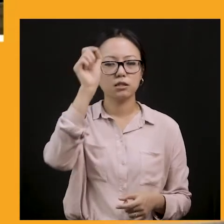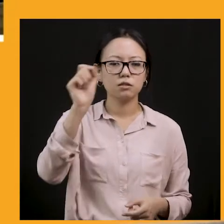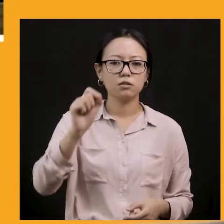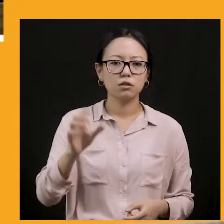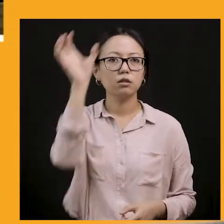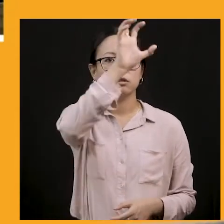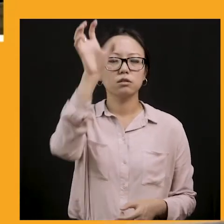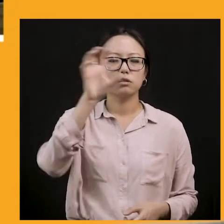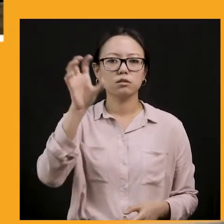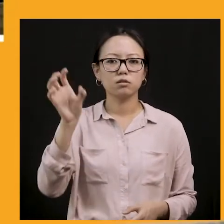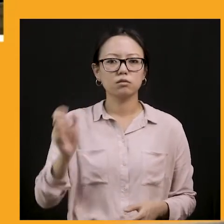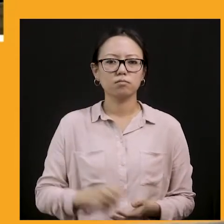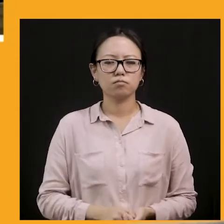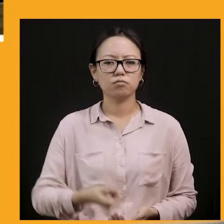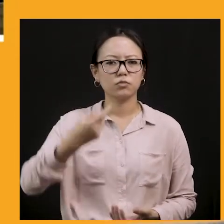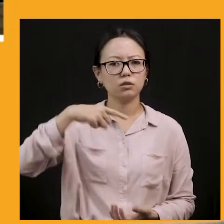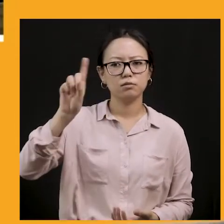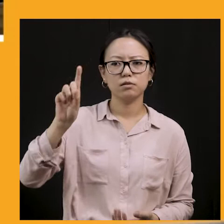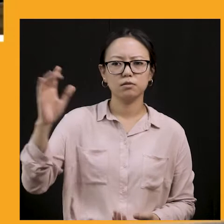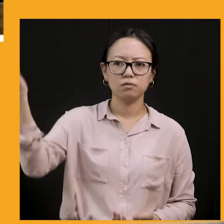was not there by itself,